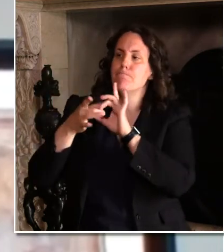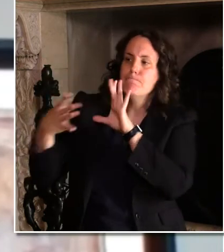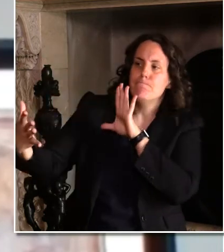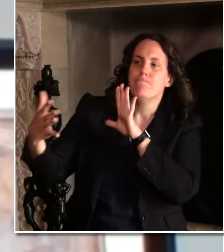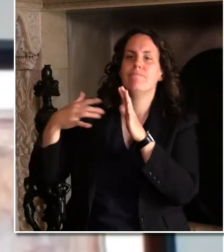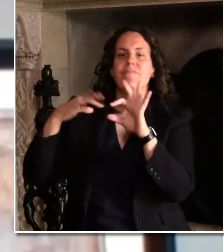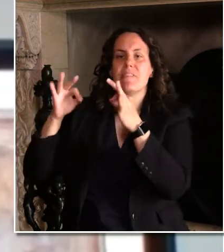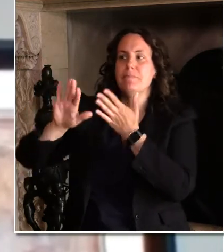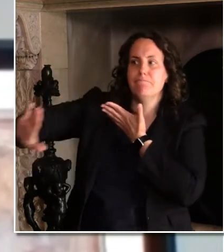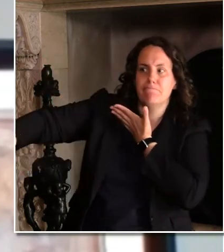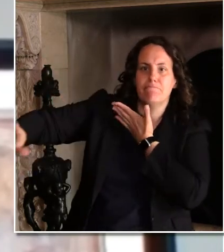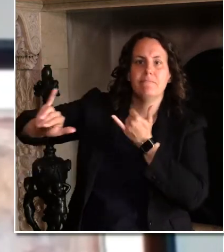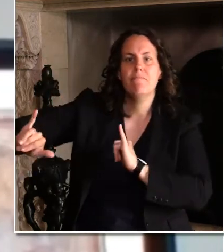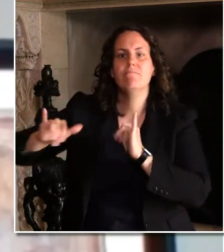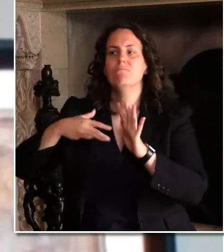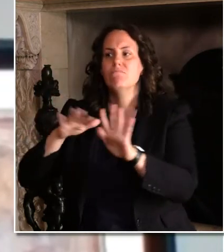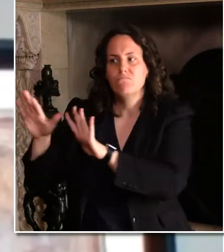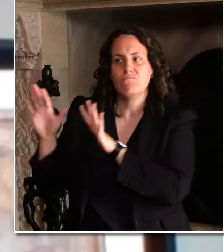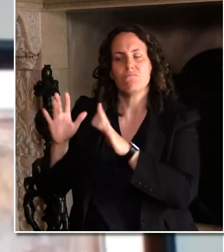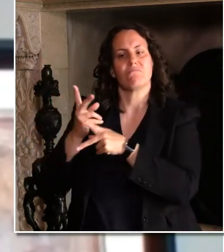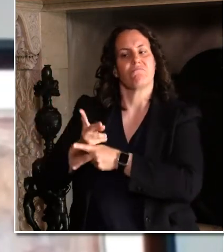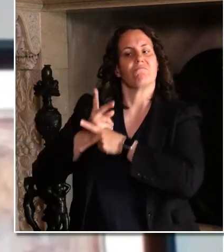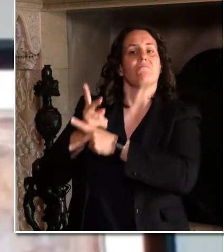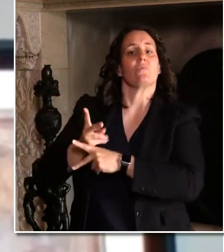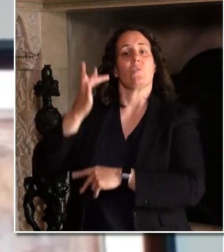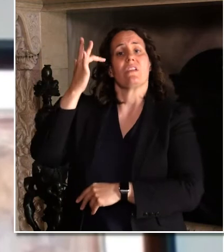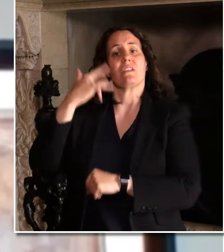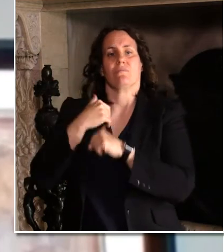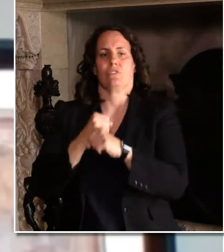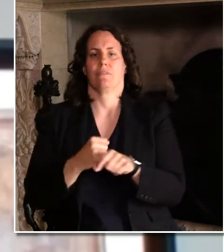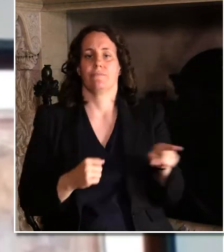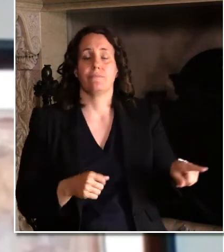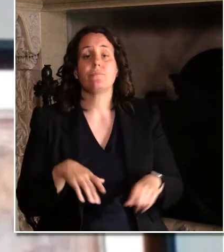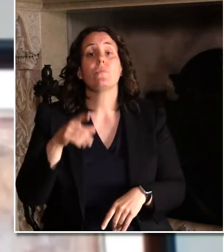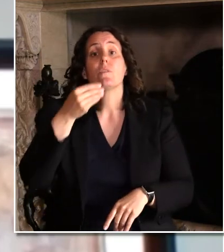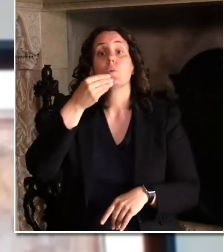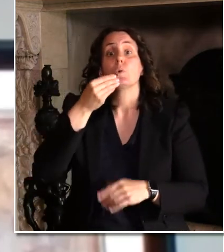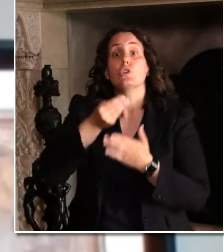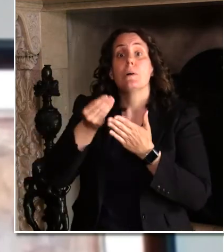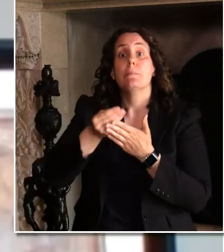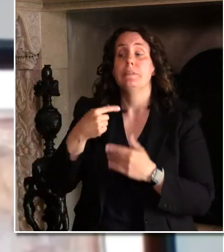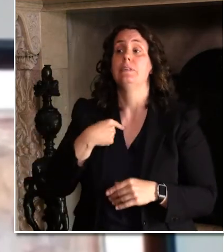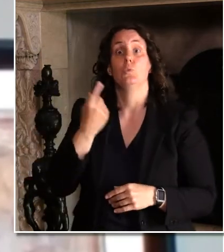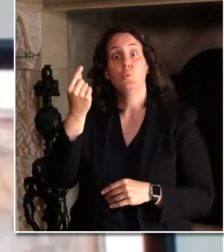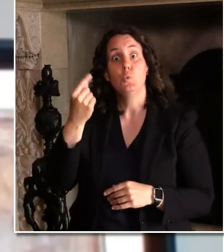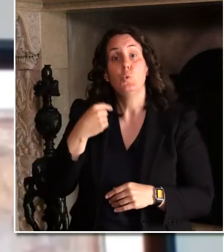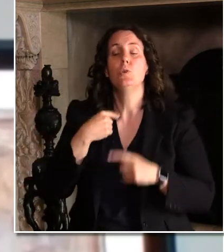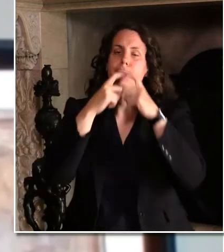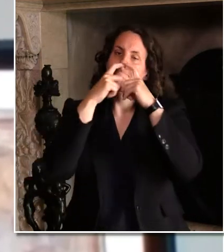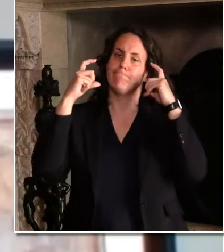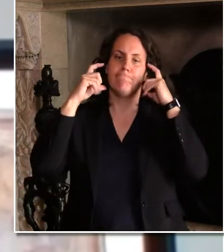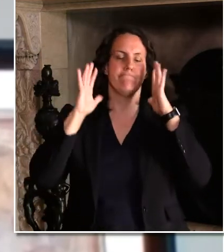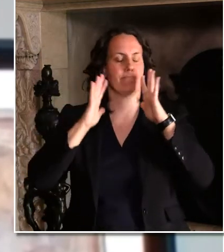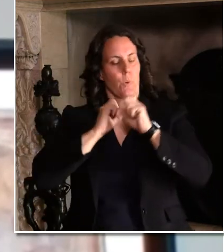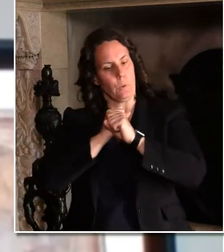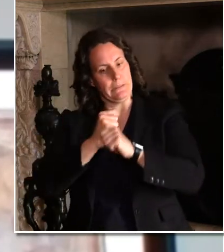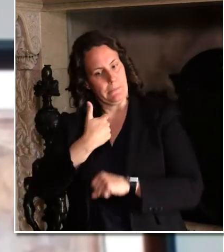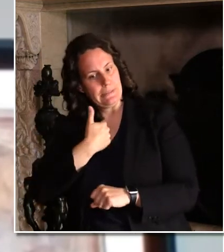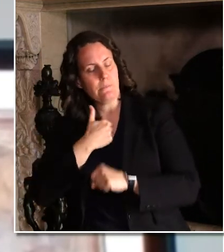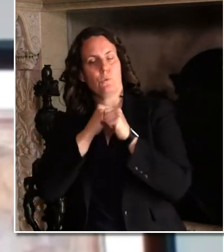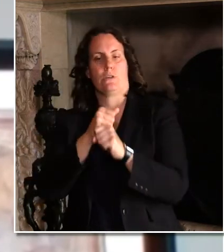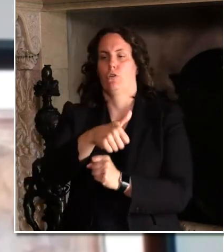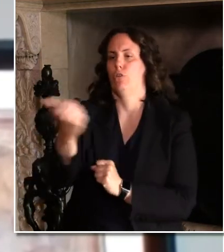store to avoiding situations that present the risk for exposure. Again, I know I speak for my peers when I say that